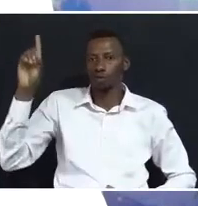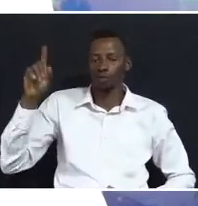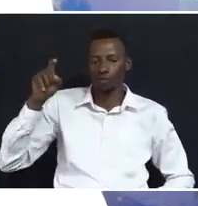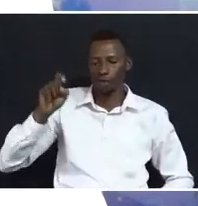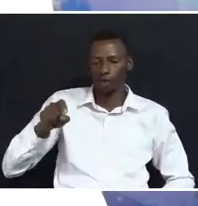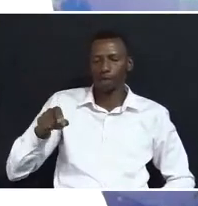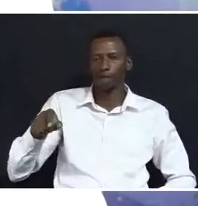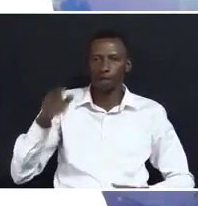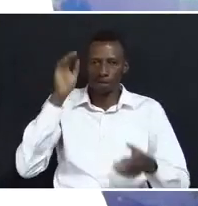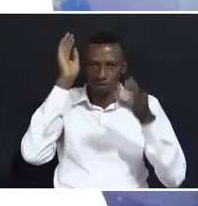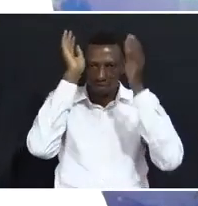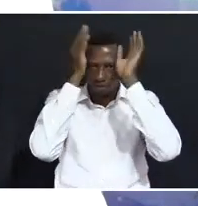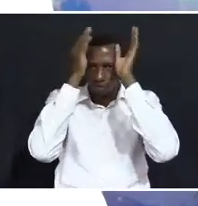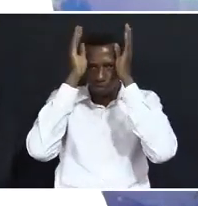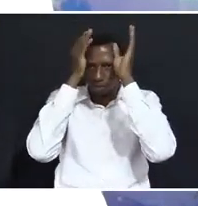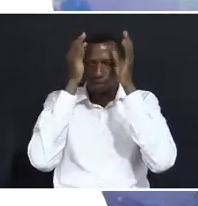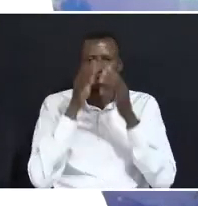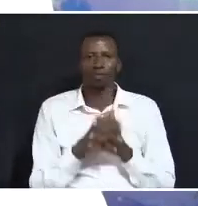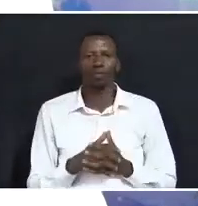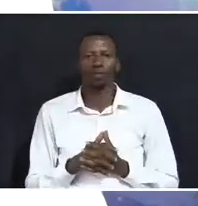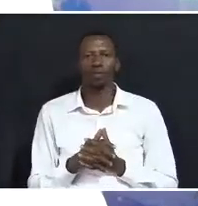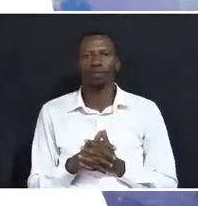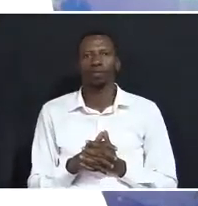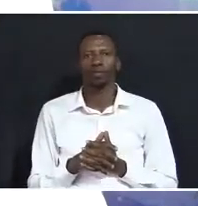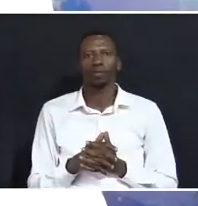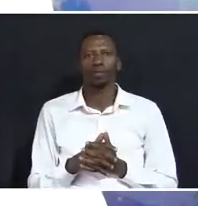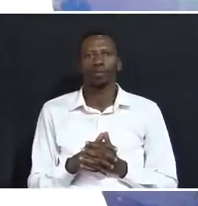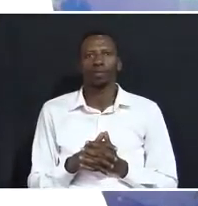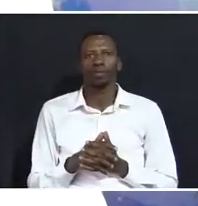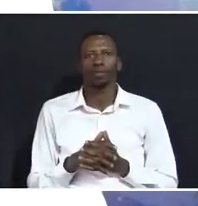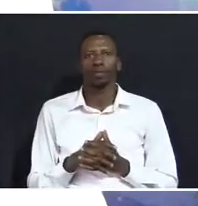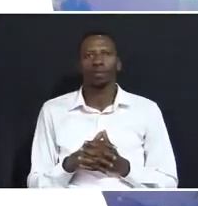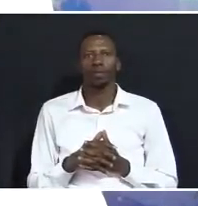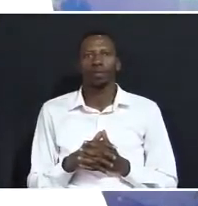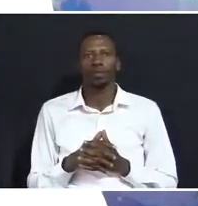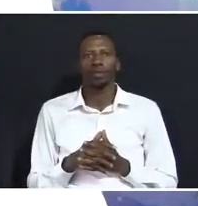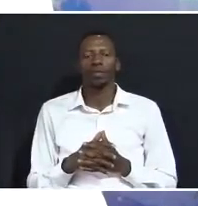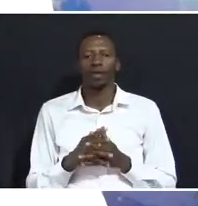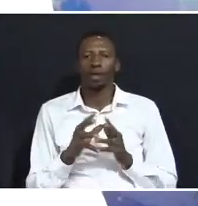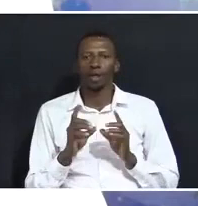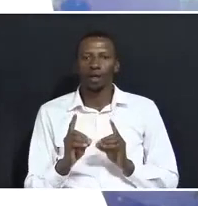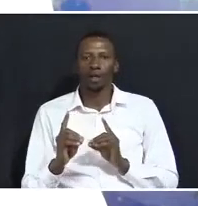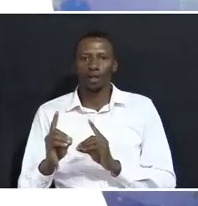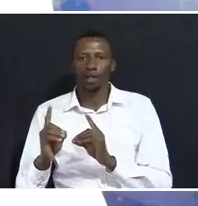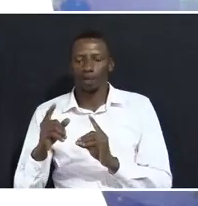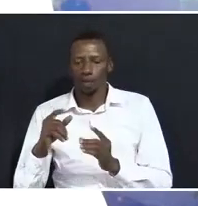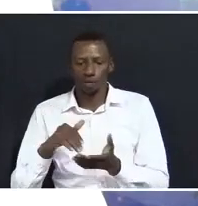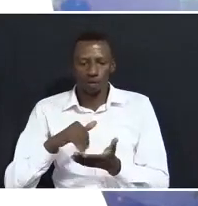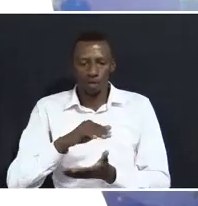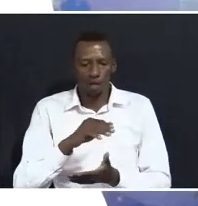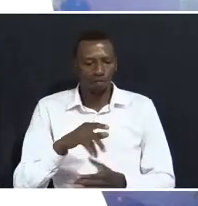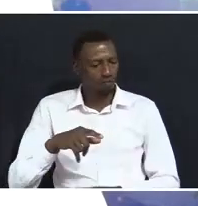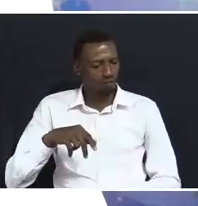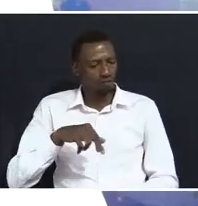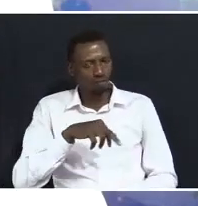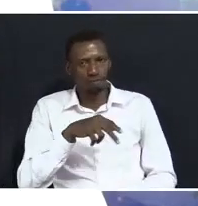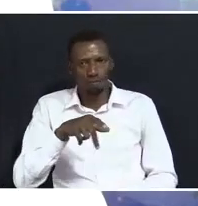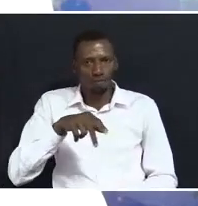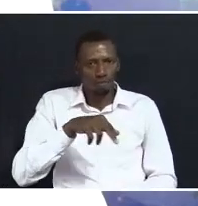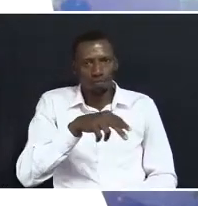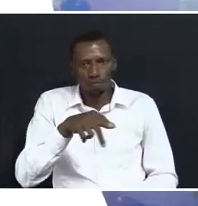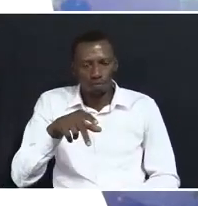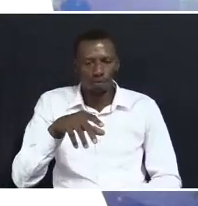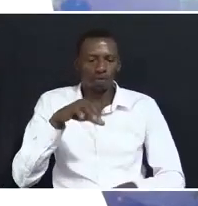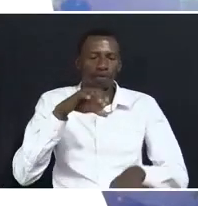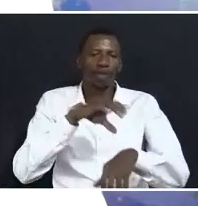it." So those who were sent went their way and found it just as he